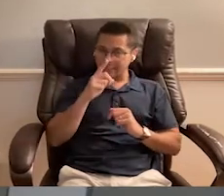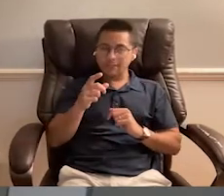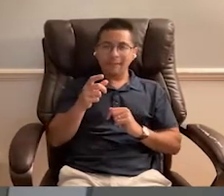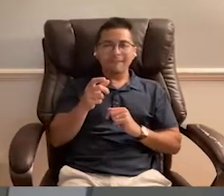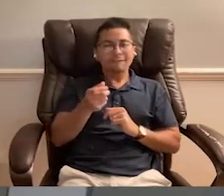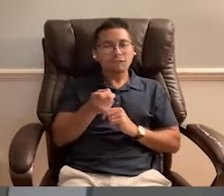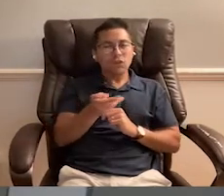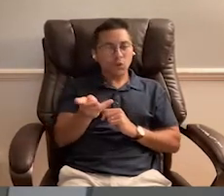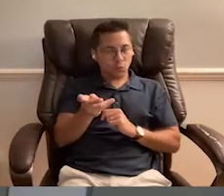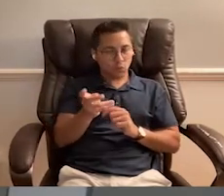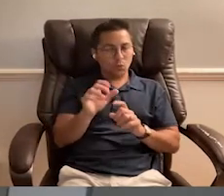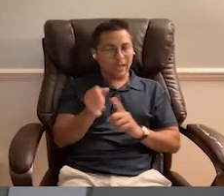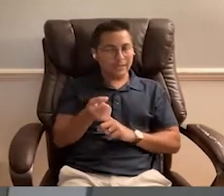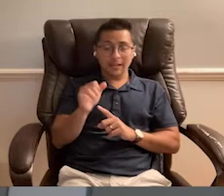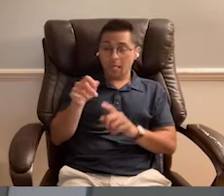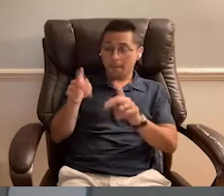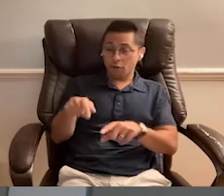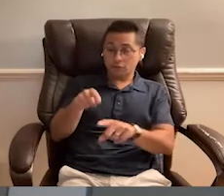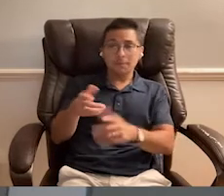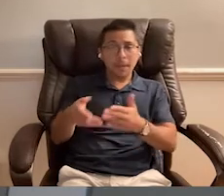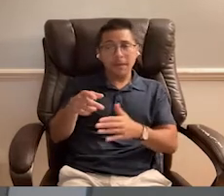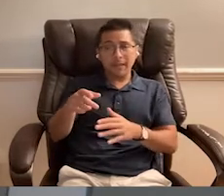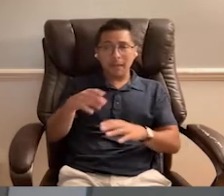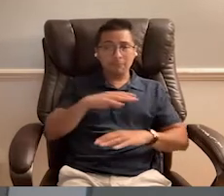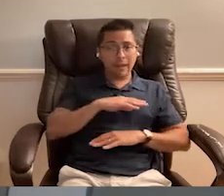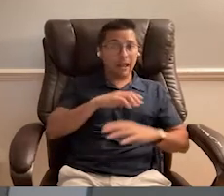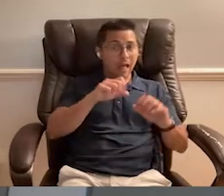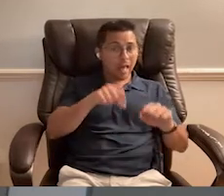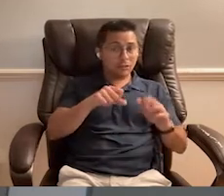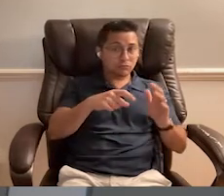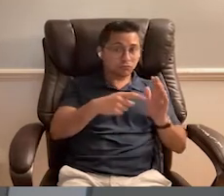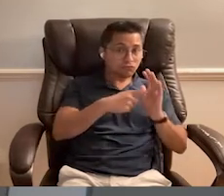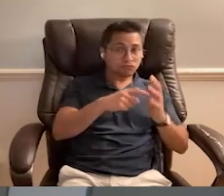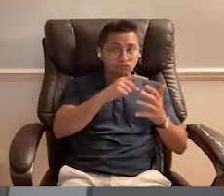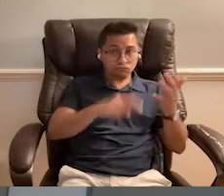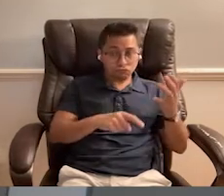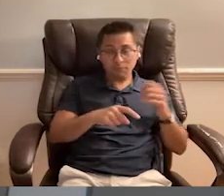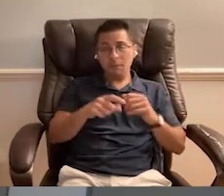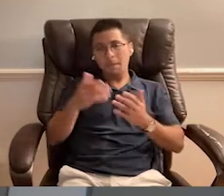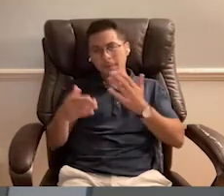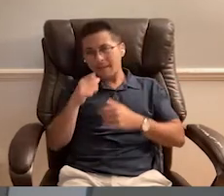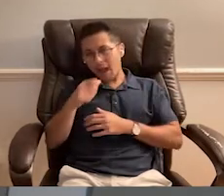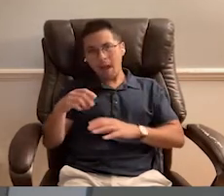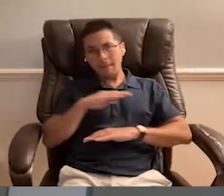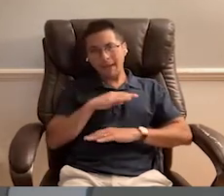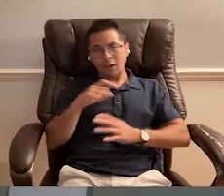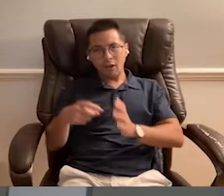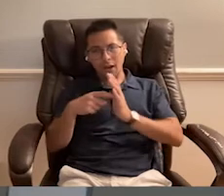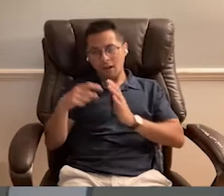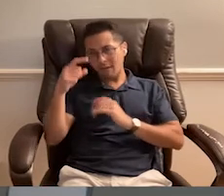some cases, and these are very few cases, where the person may meet the eligibility criteria for